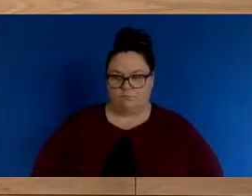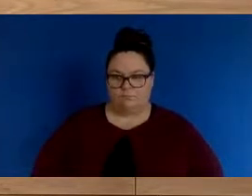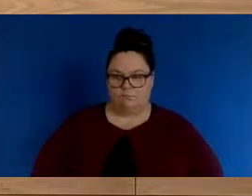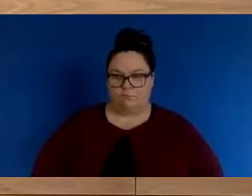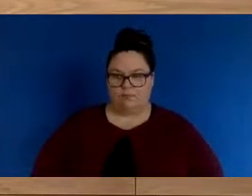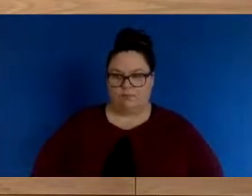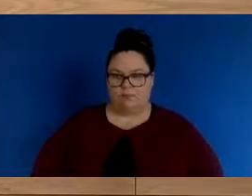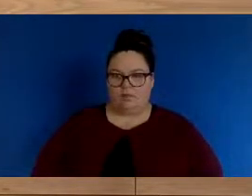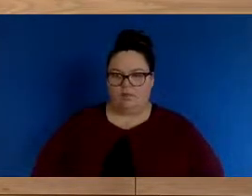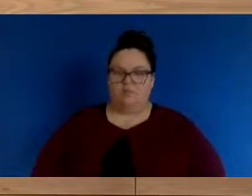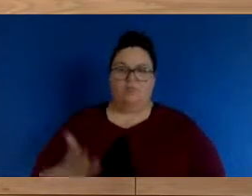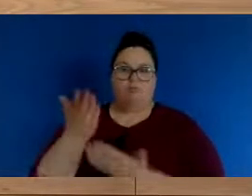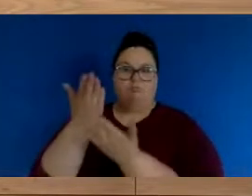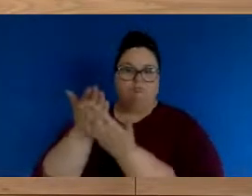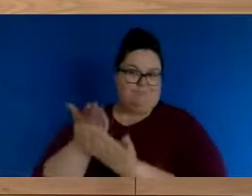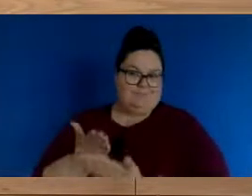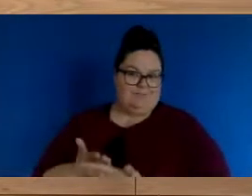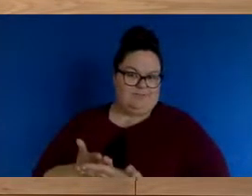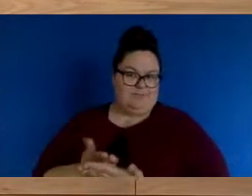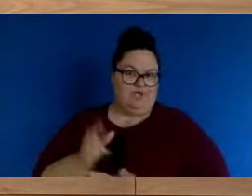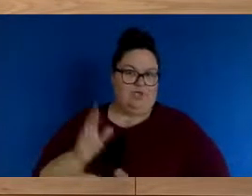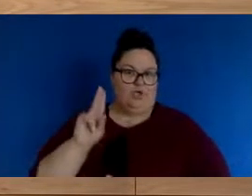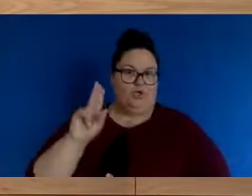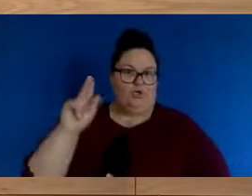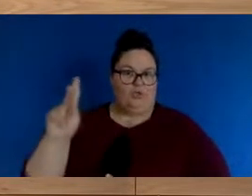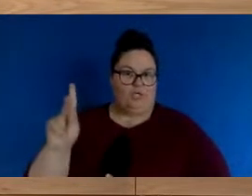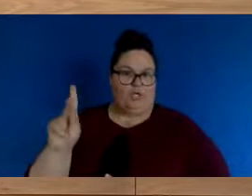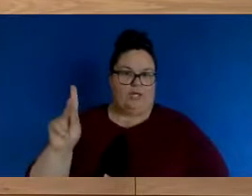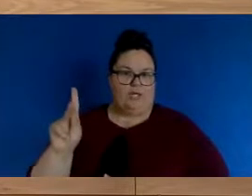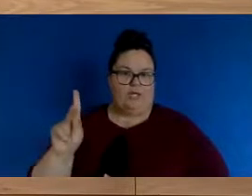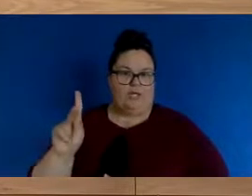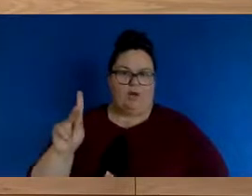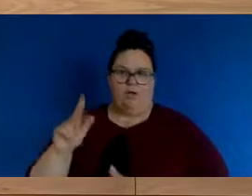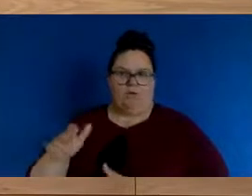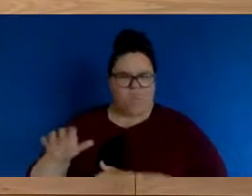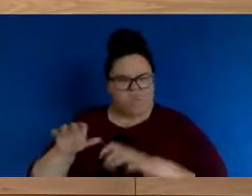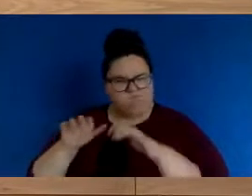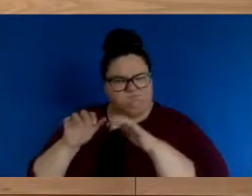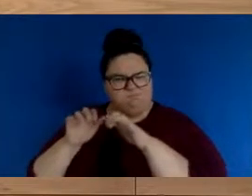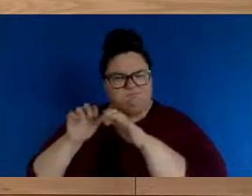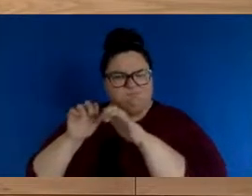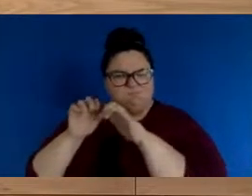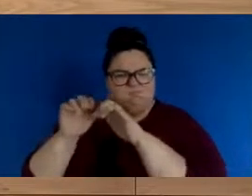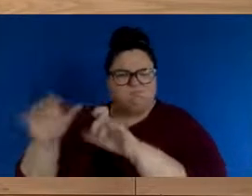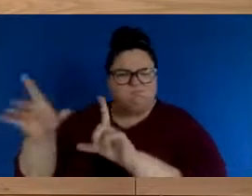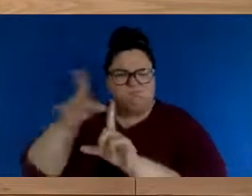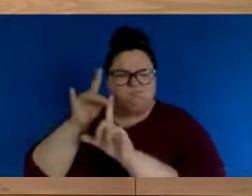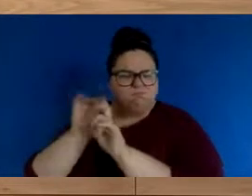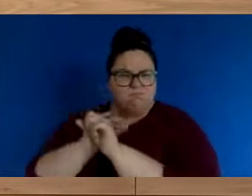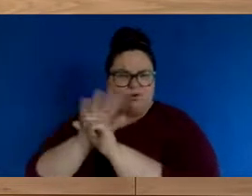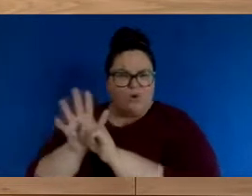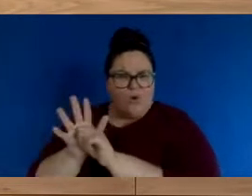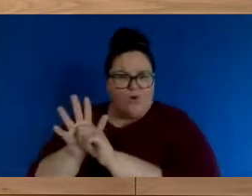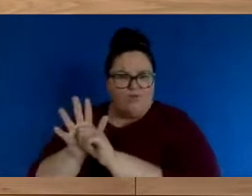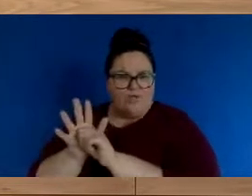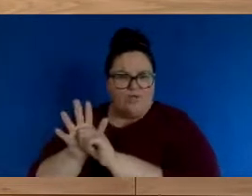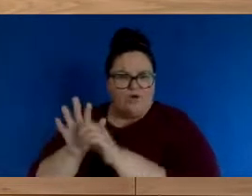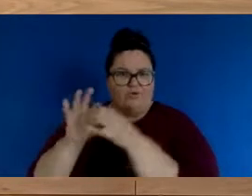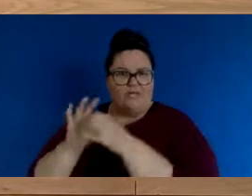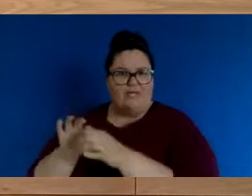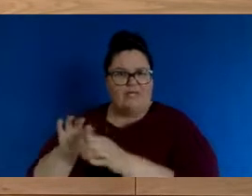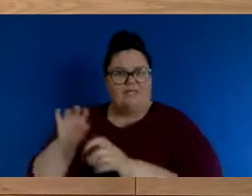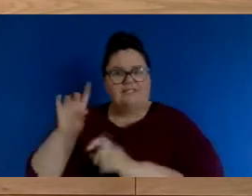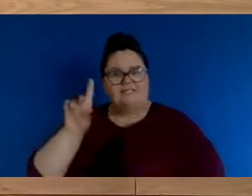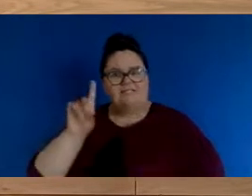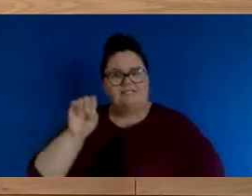recorded 26,900 cases today, largely because of the Delta variant. What do you think about that data?